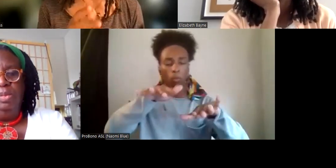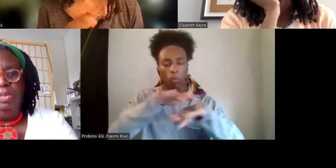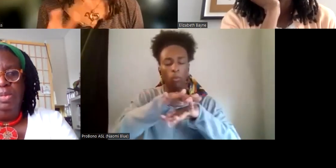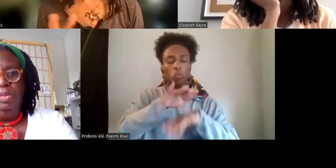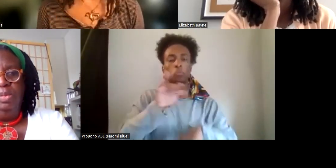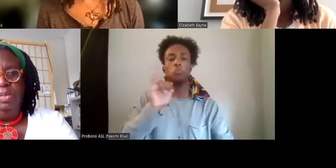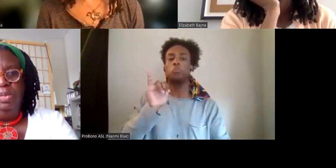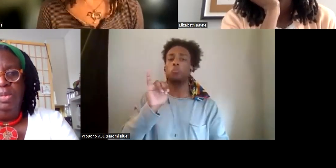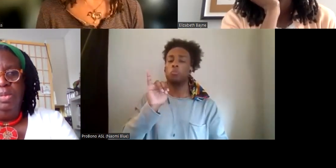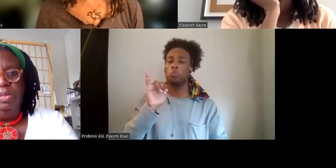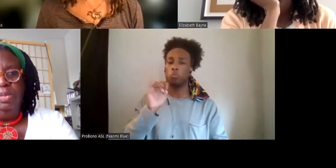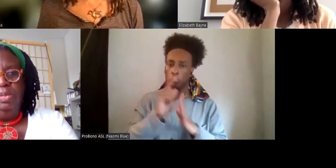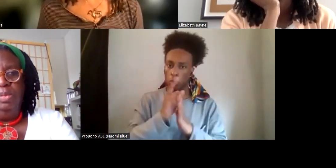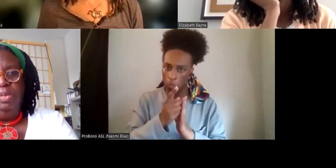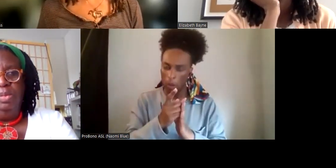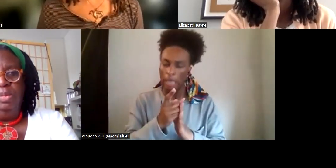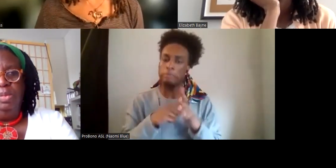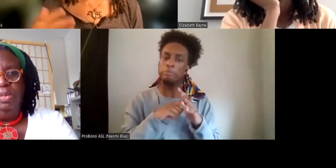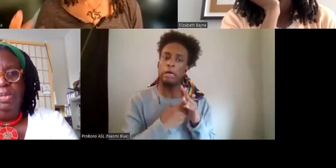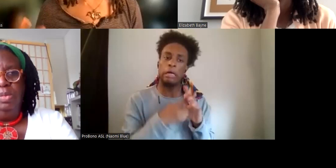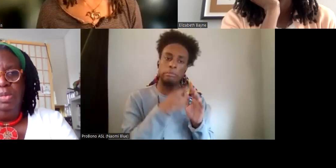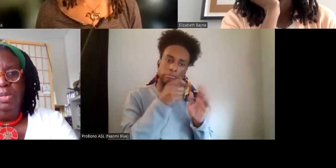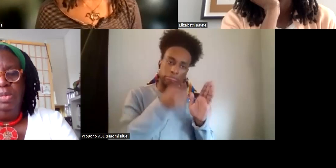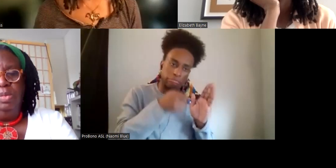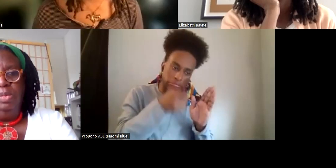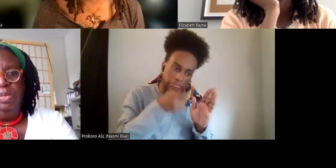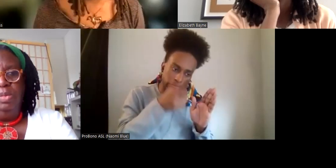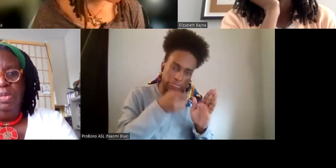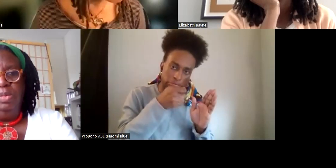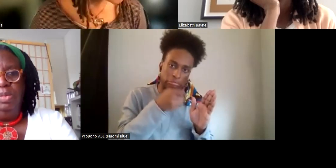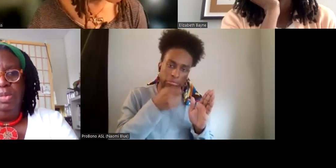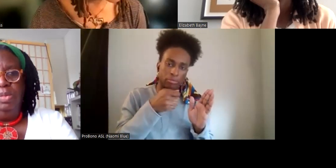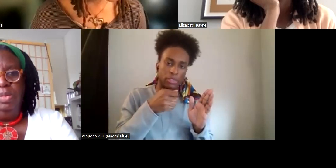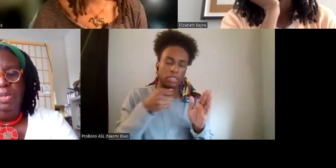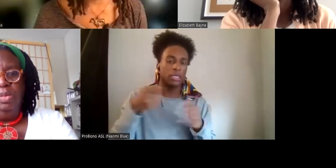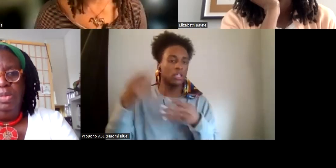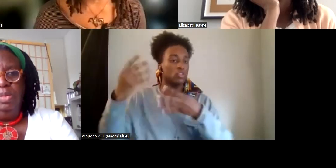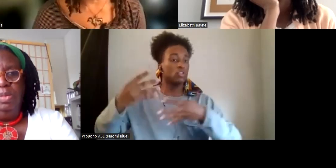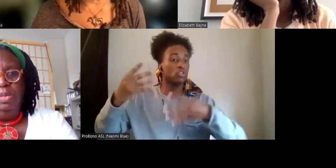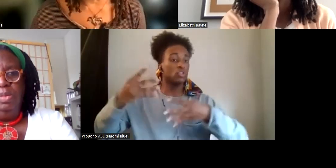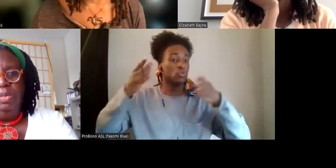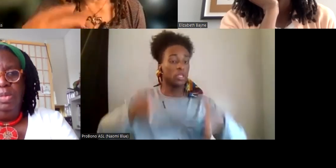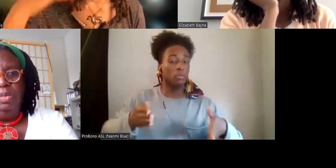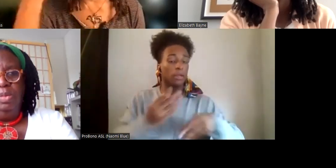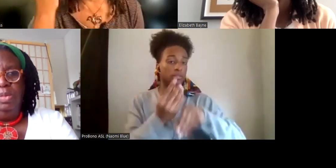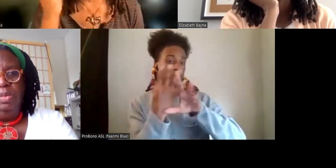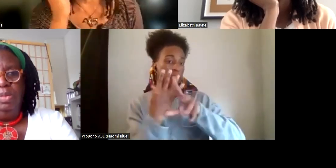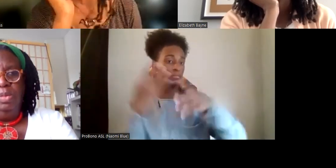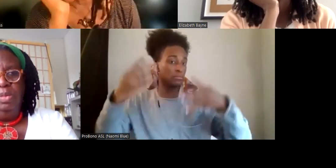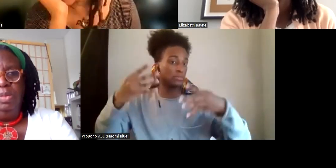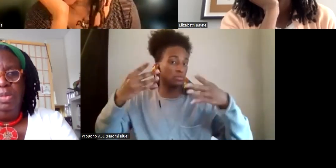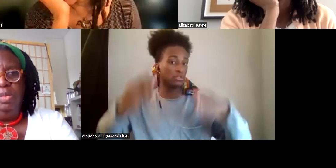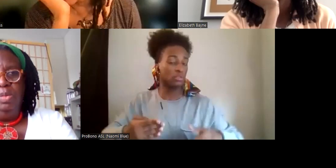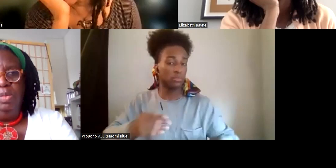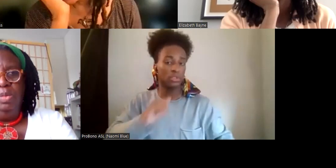the streamers hadn't really taken off as much as they had, but a prominent, one of the prominent cable